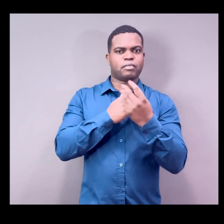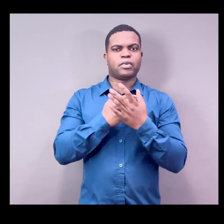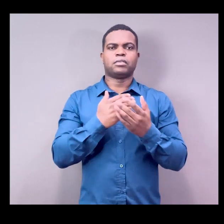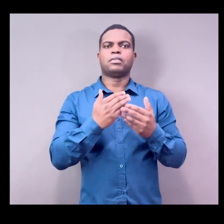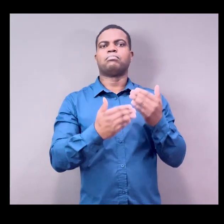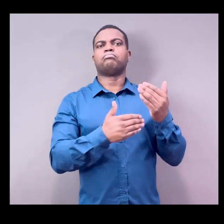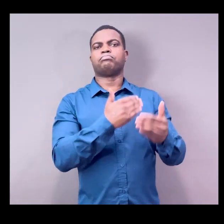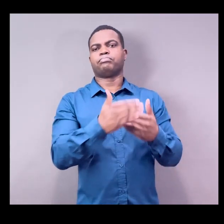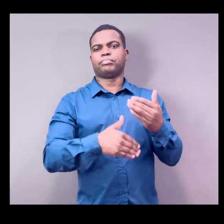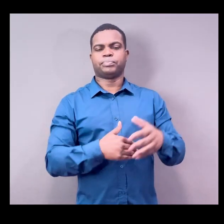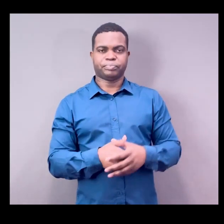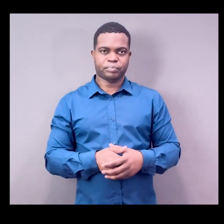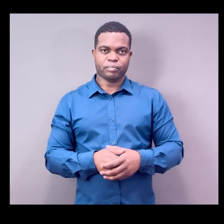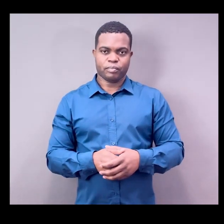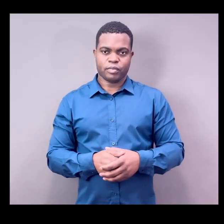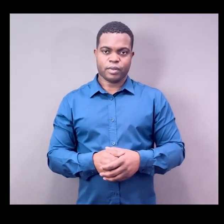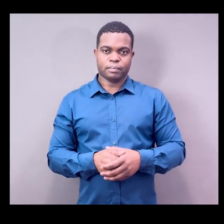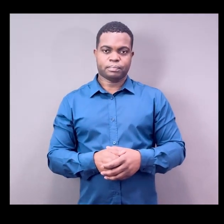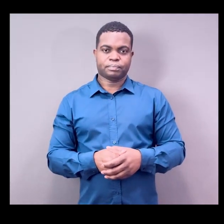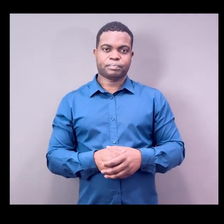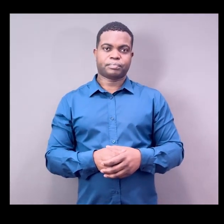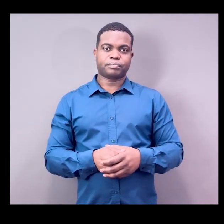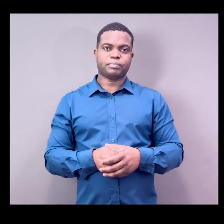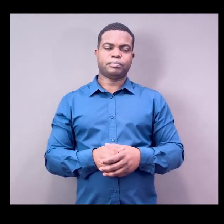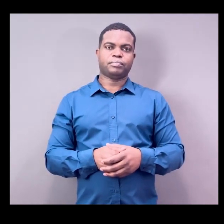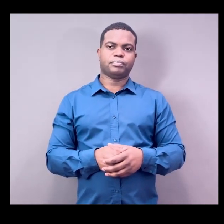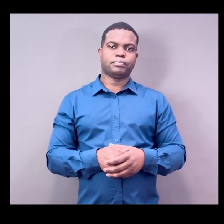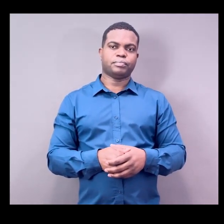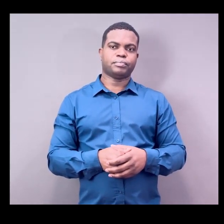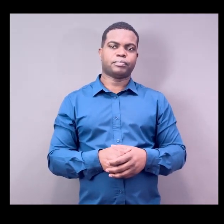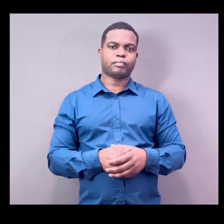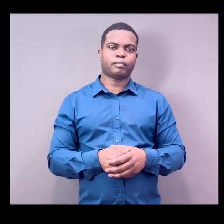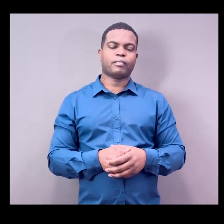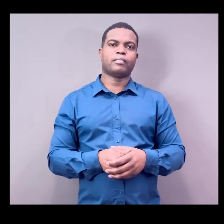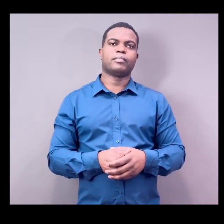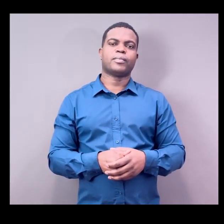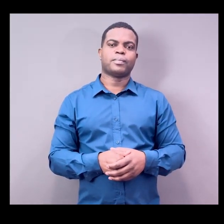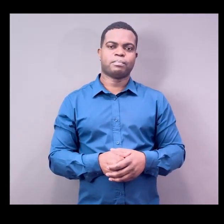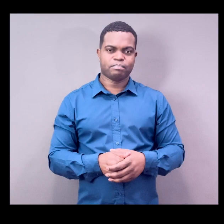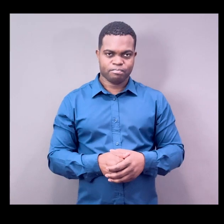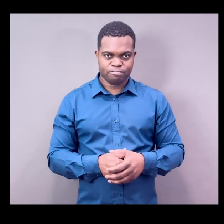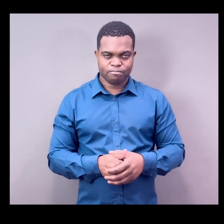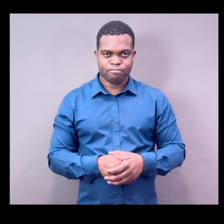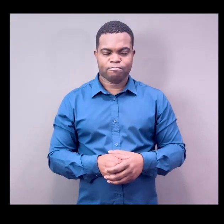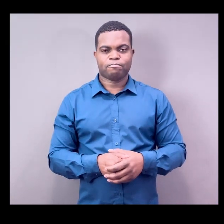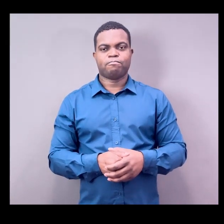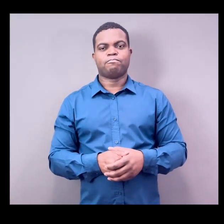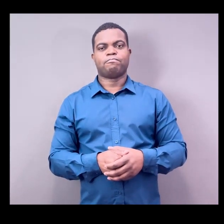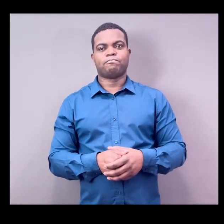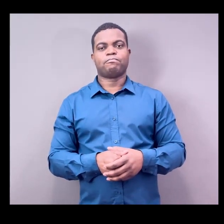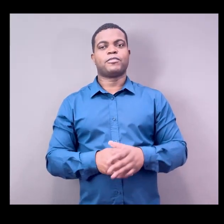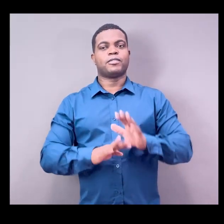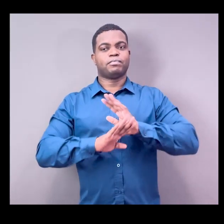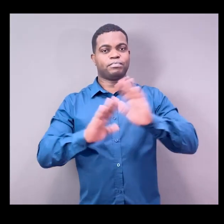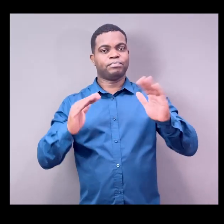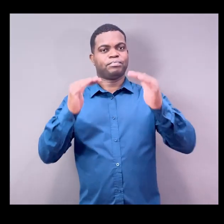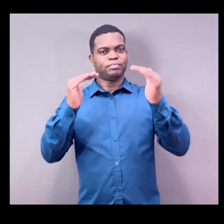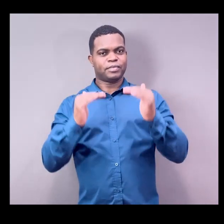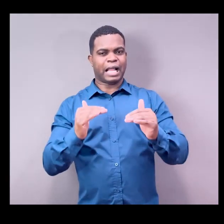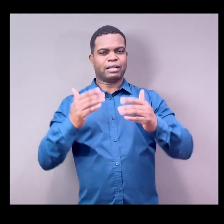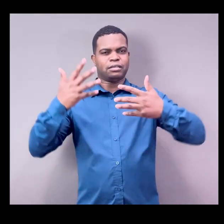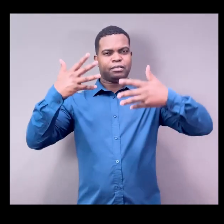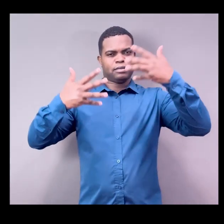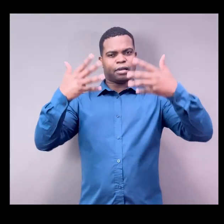analyzing the strengths, weaknesses, opportunities, and threats of the initiative you have designed.